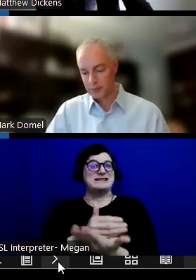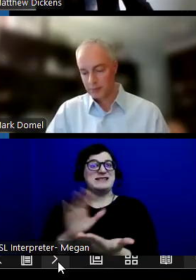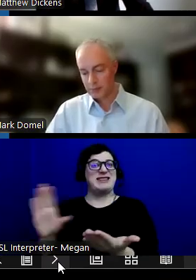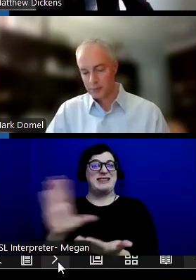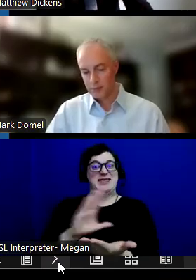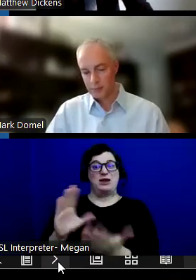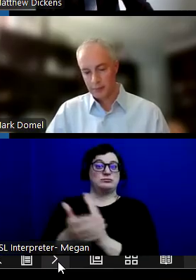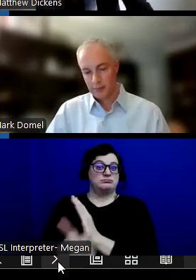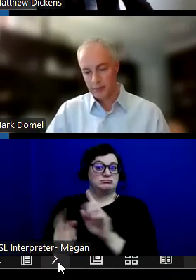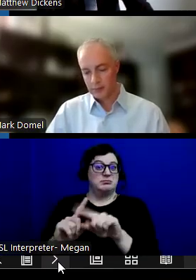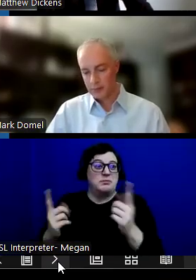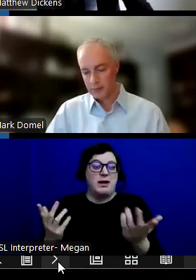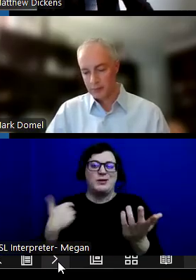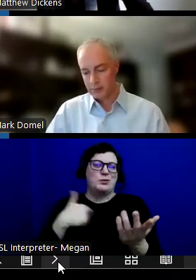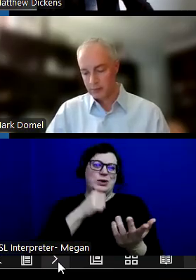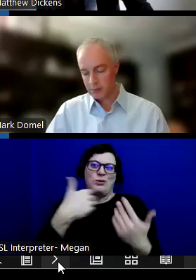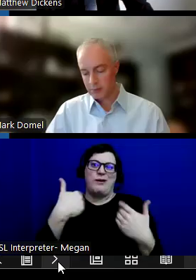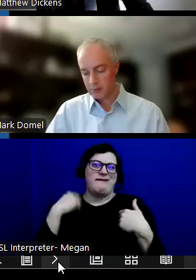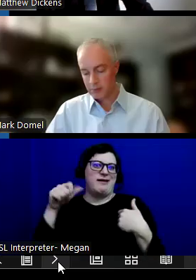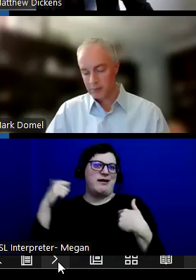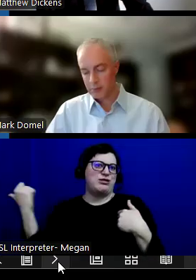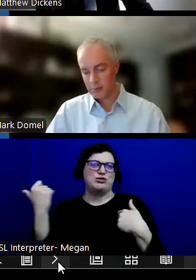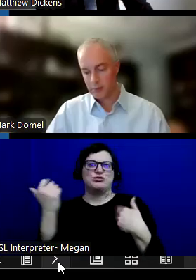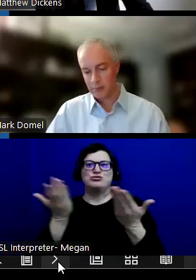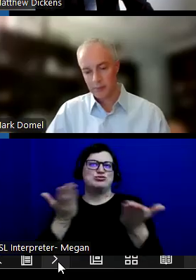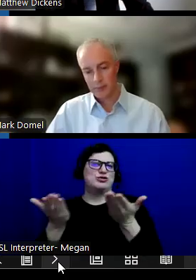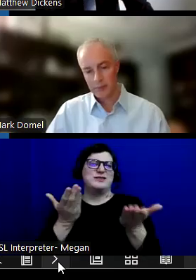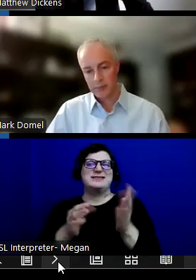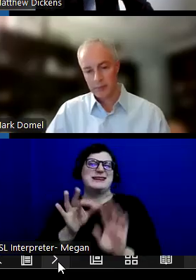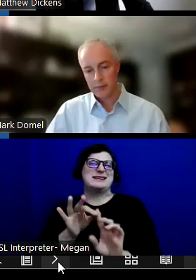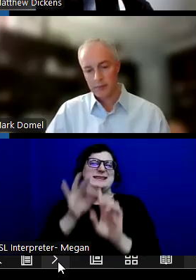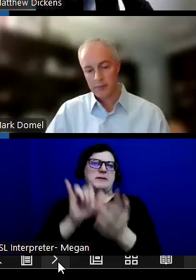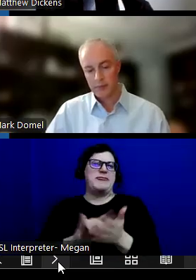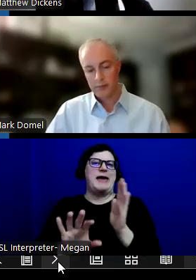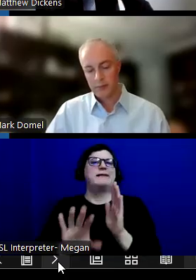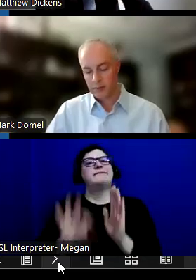much as possible, but we don't have any other services besides the school finder tool.